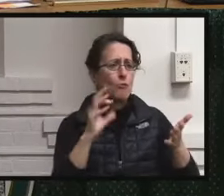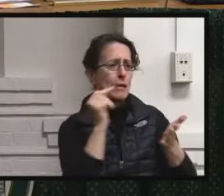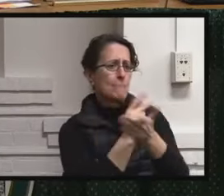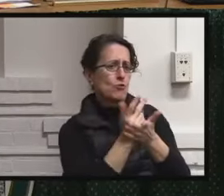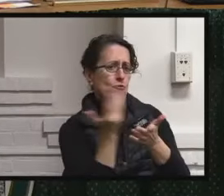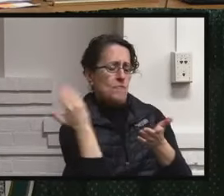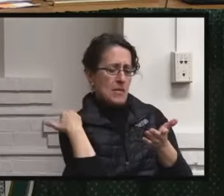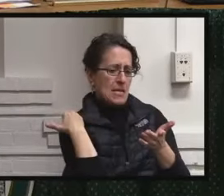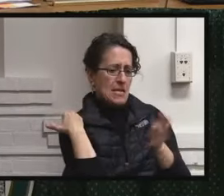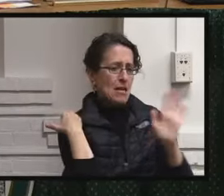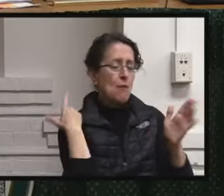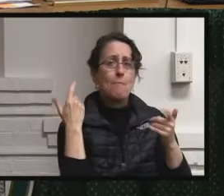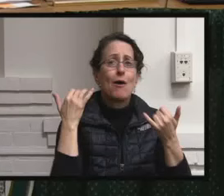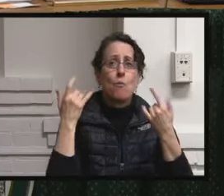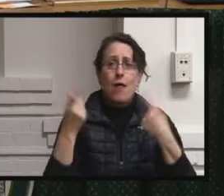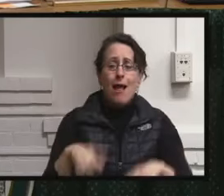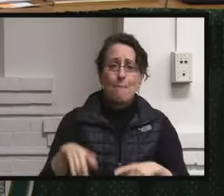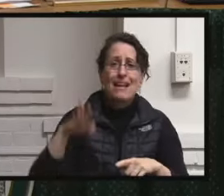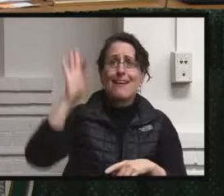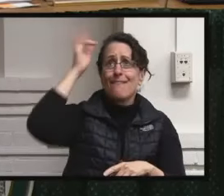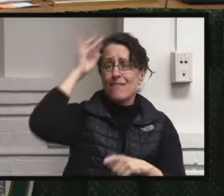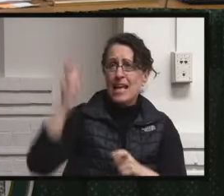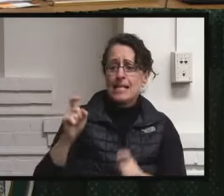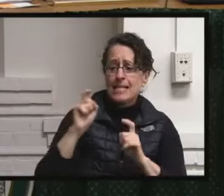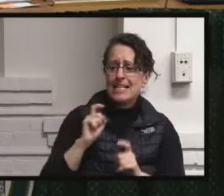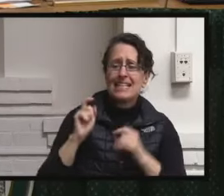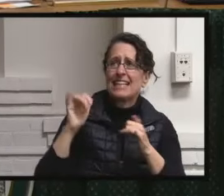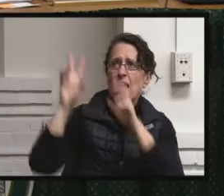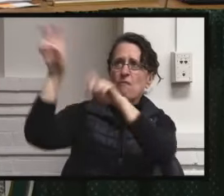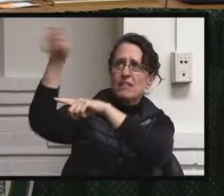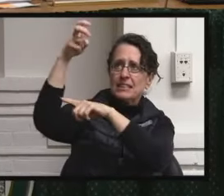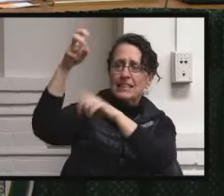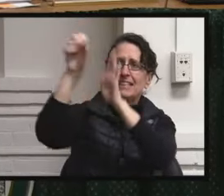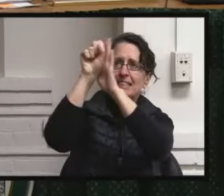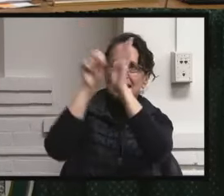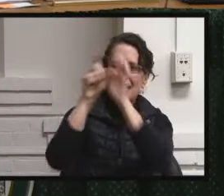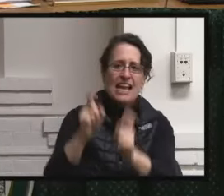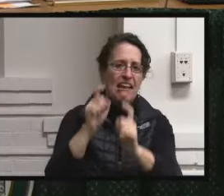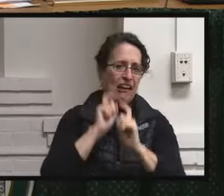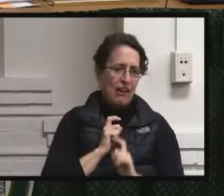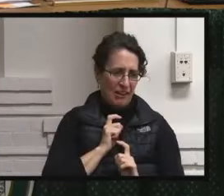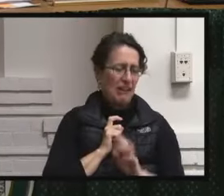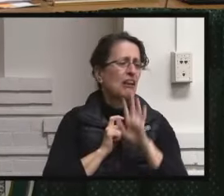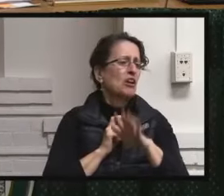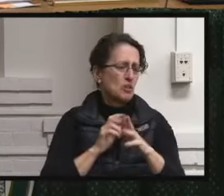by the state rather than by the federal government. Otherwise, same as you have previously reviewed and